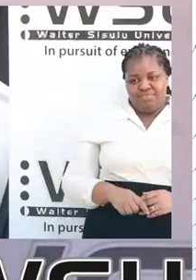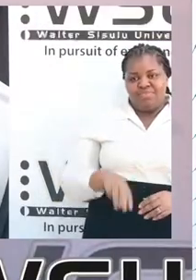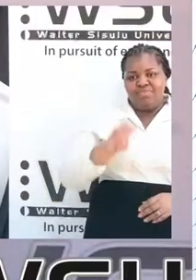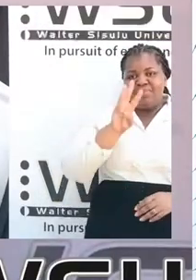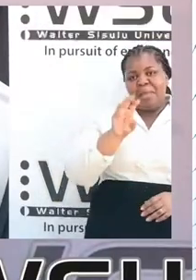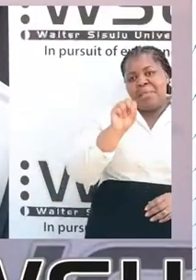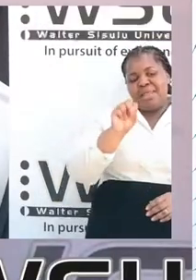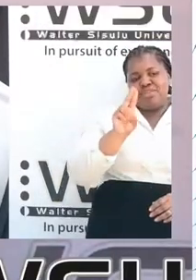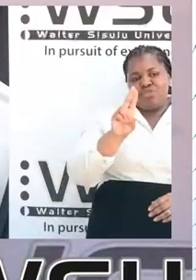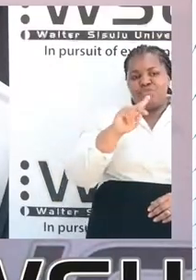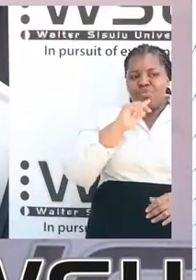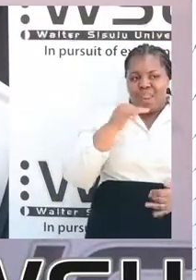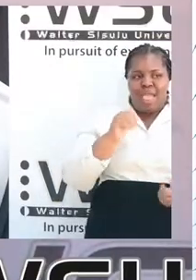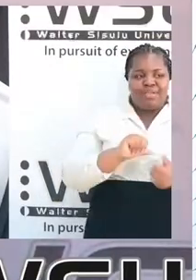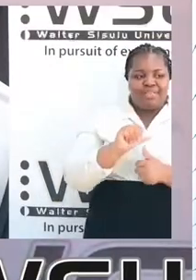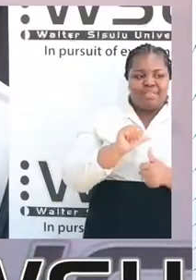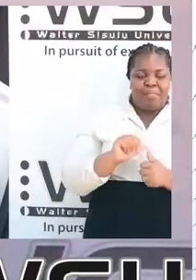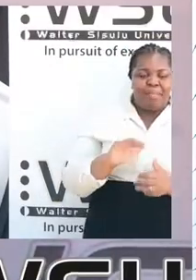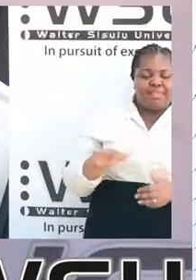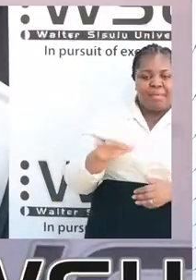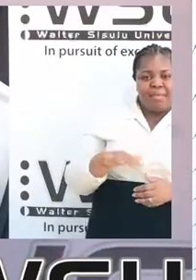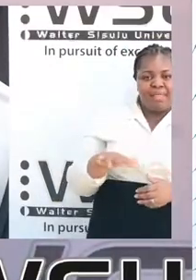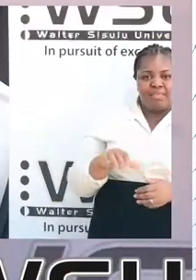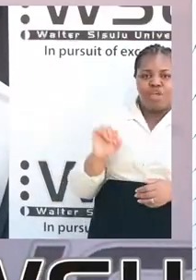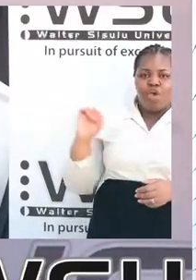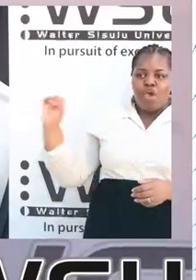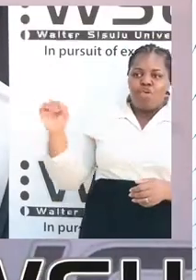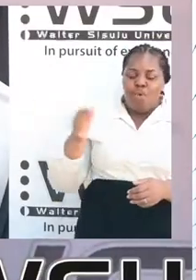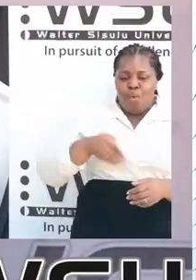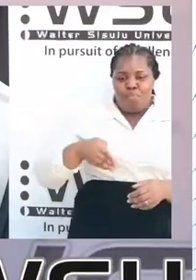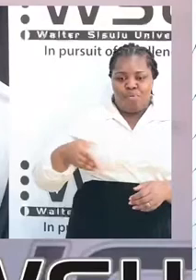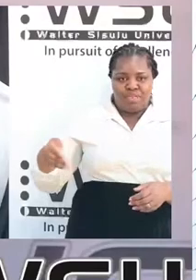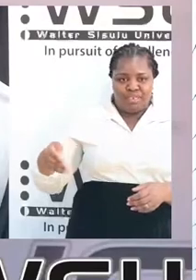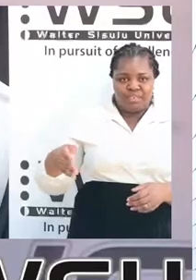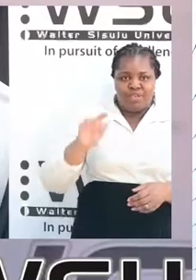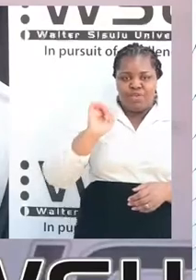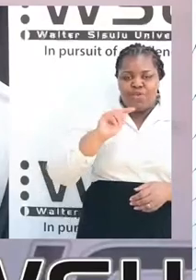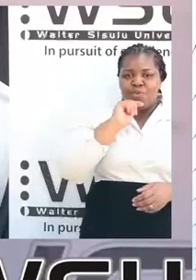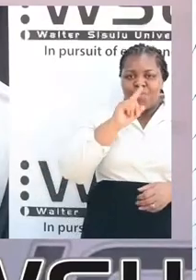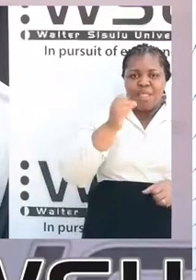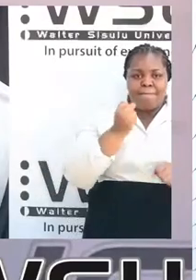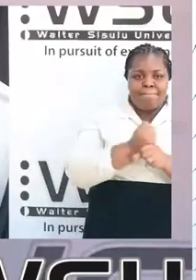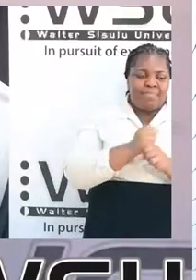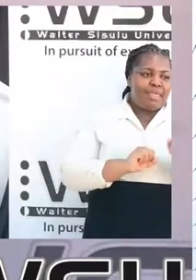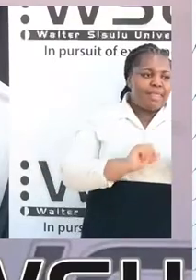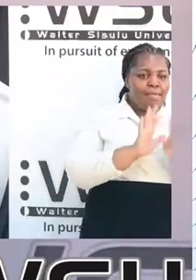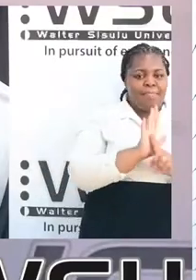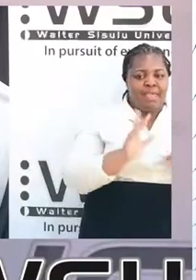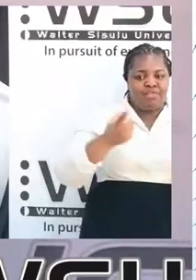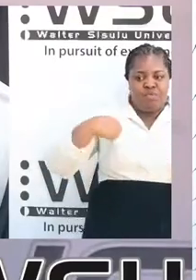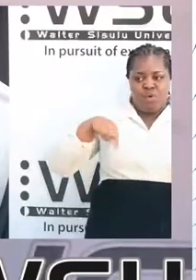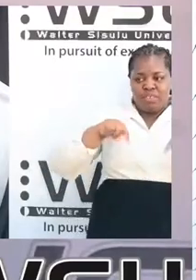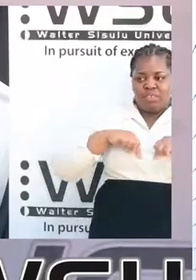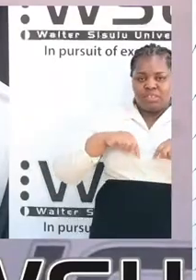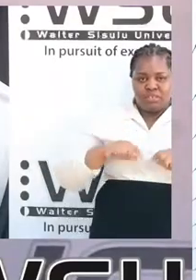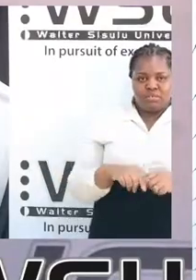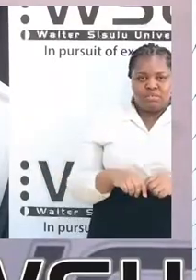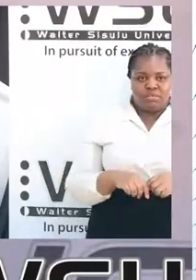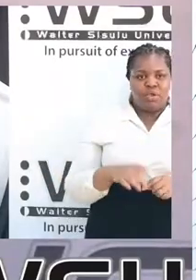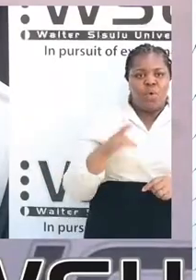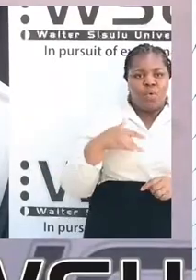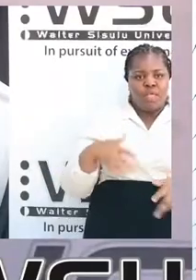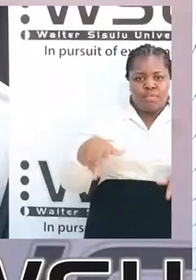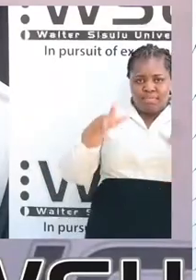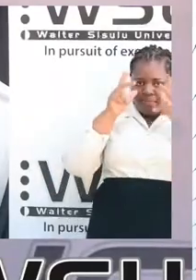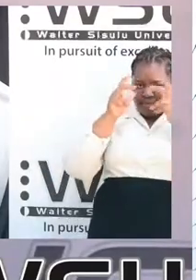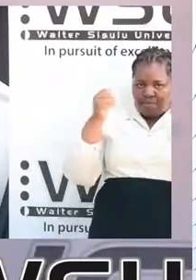Walter Sisulu is in a better place. Your presence is really making an impact for us. We heard what